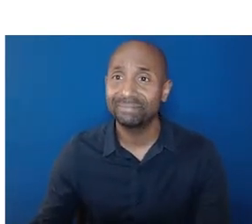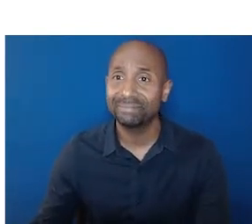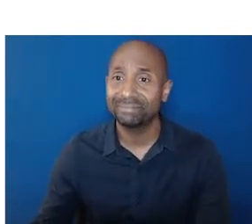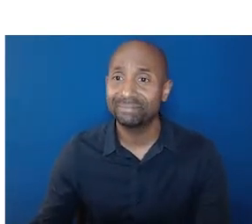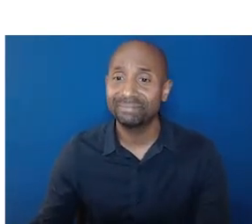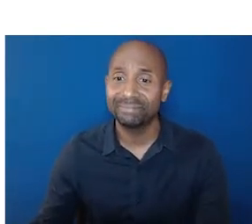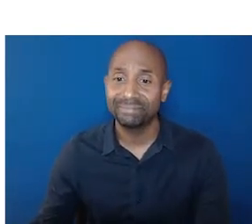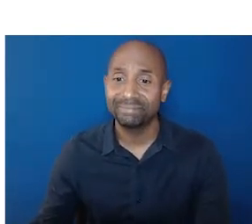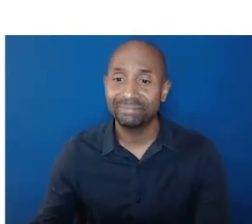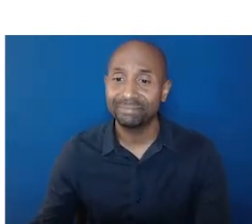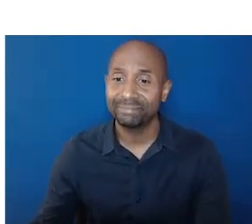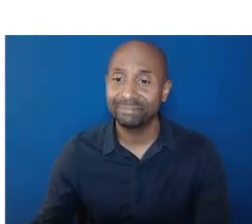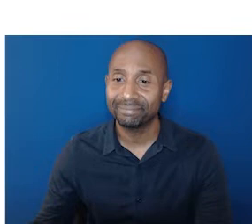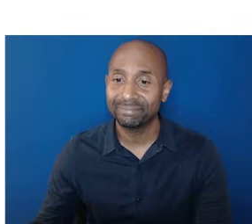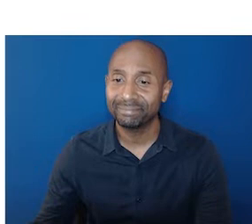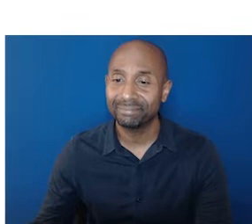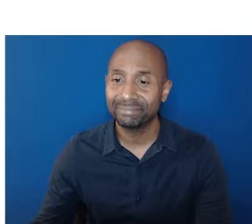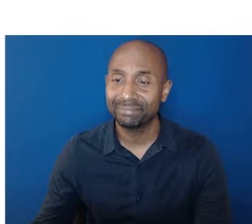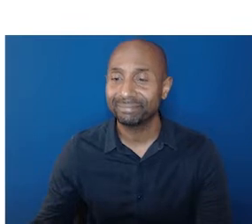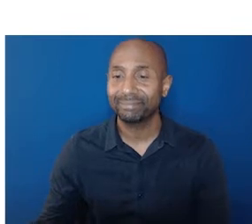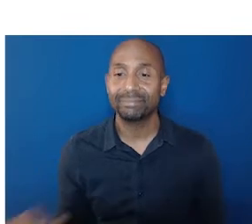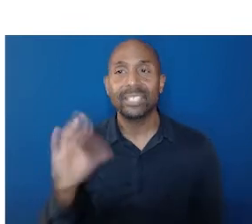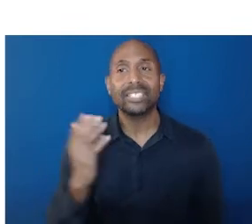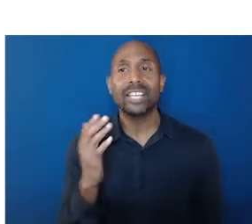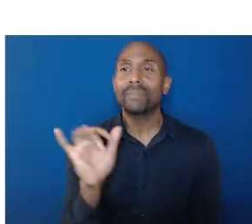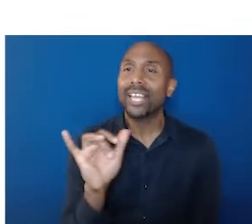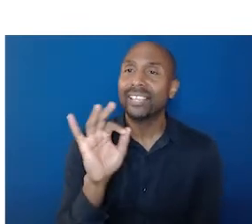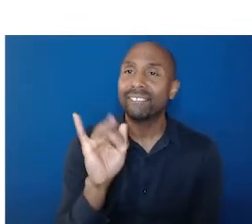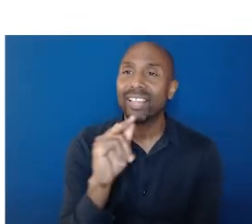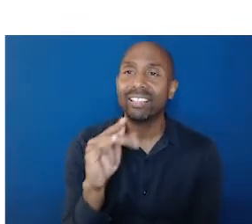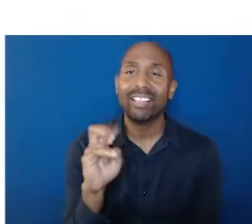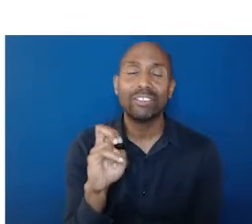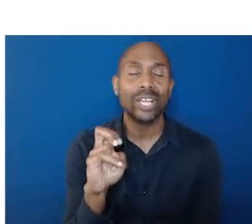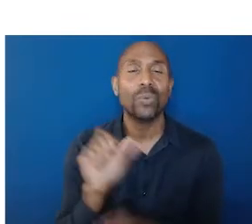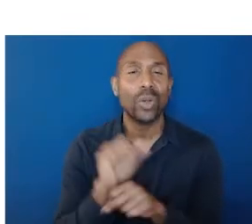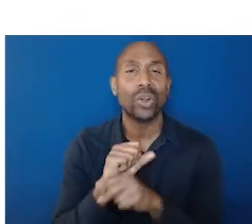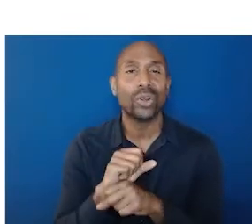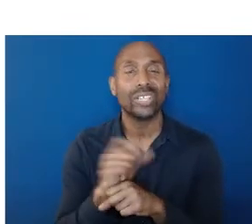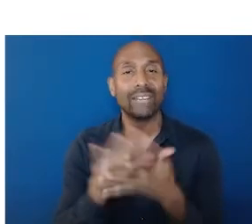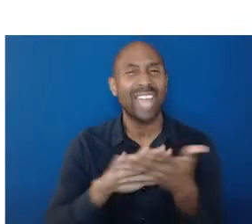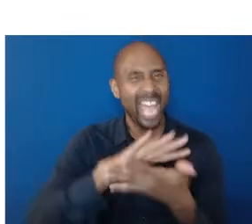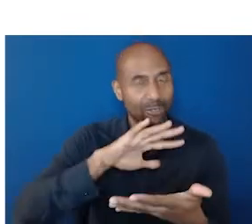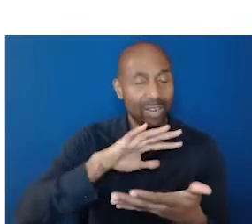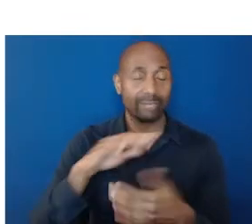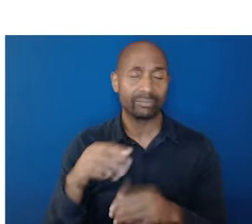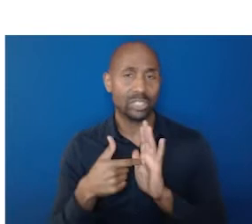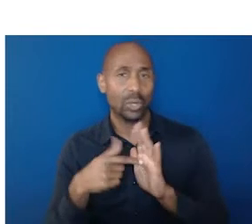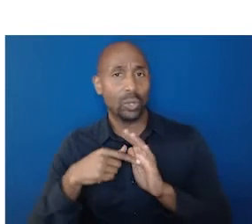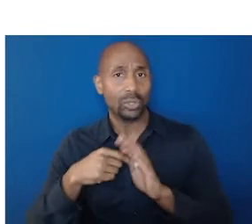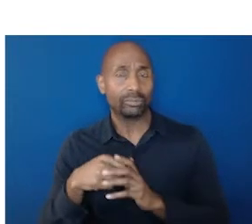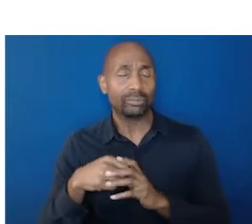little bit. It almost looks like the filigree work in a kind of abstract sense, because it's a pair of earrings